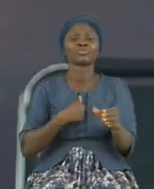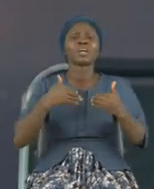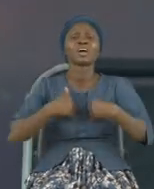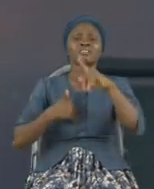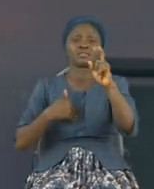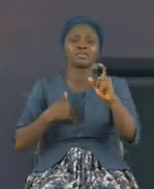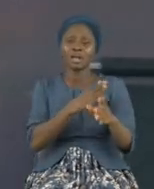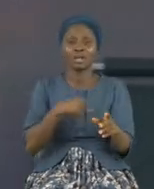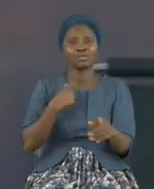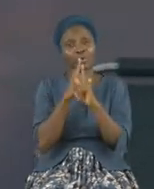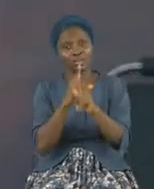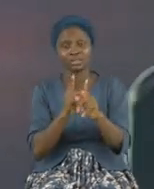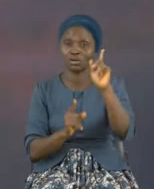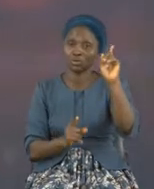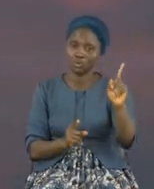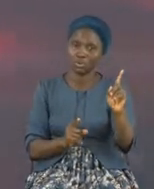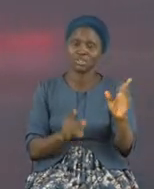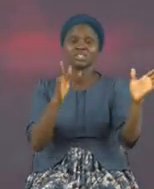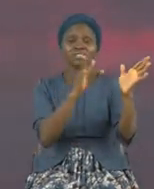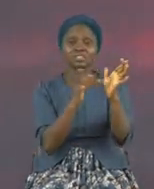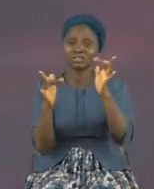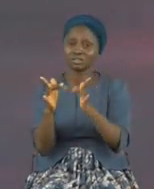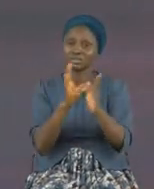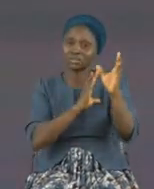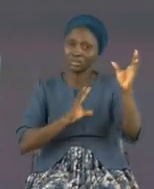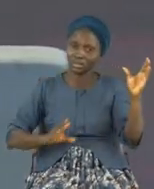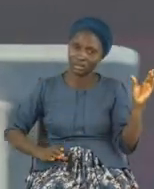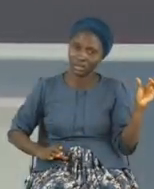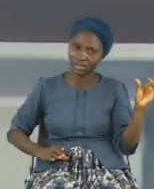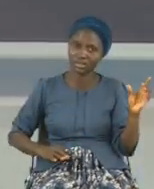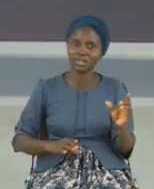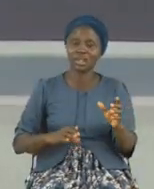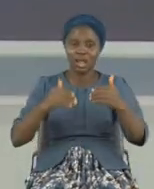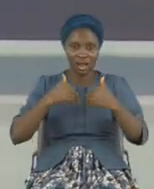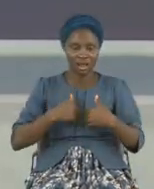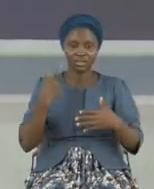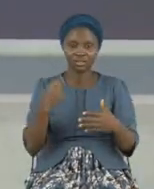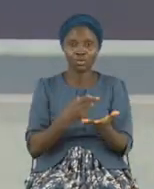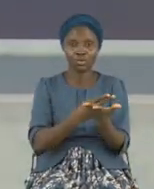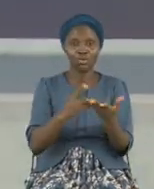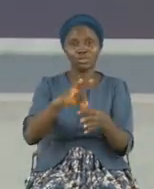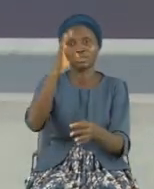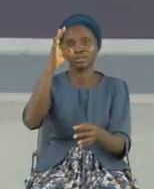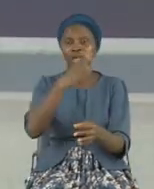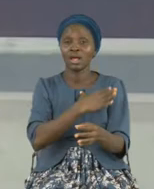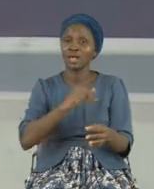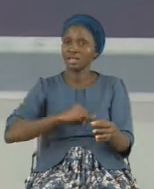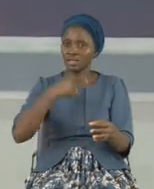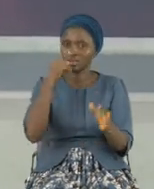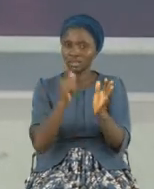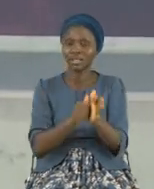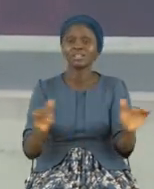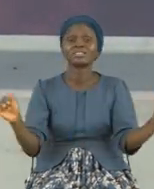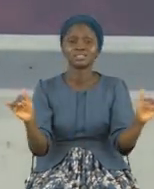one. Jesus Christ had the Holy Ghost. And I said, the same